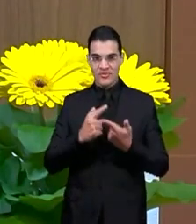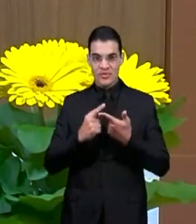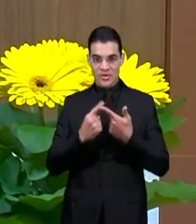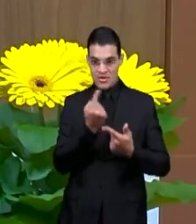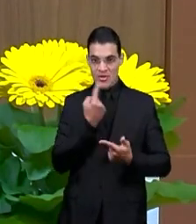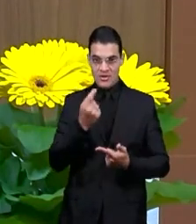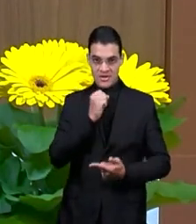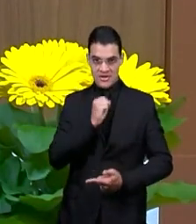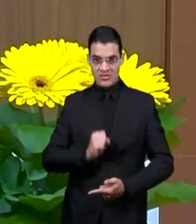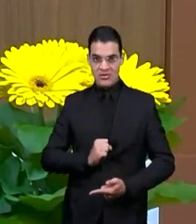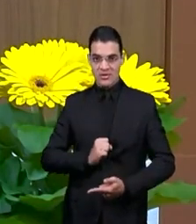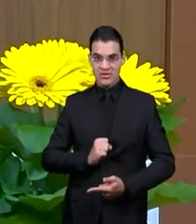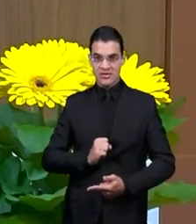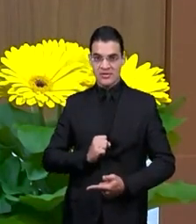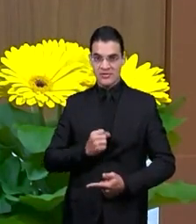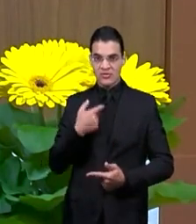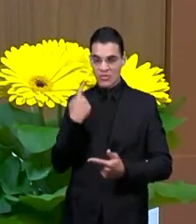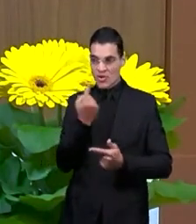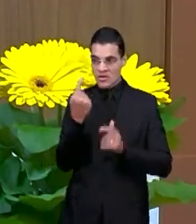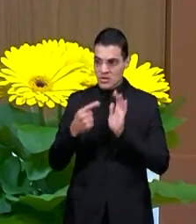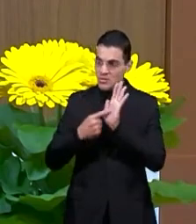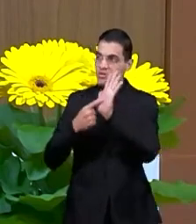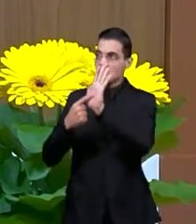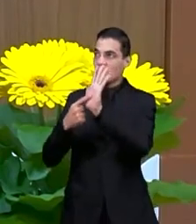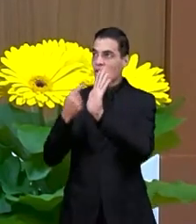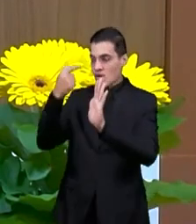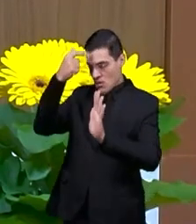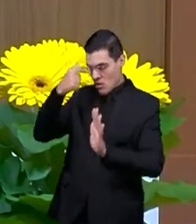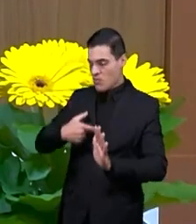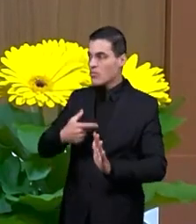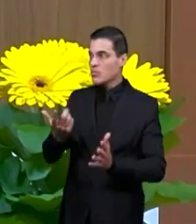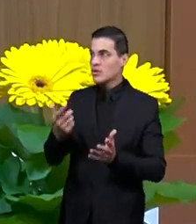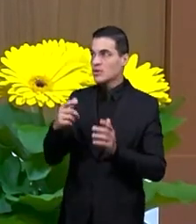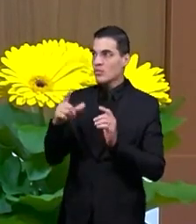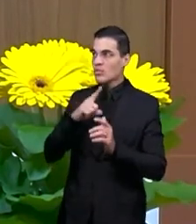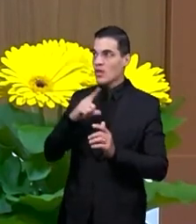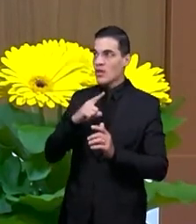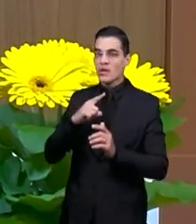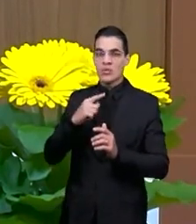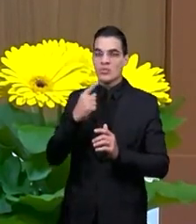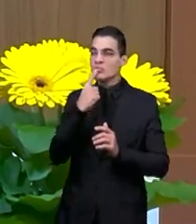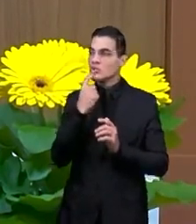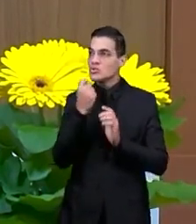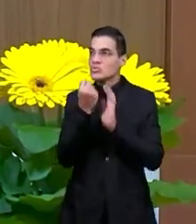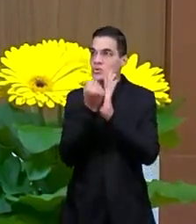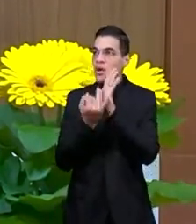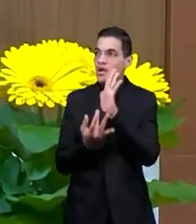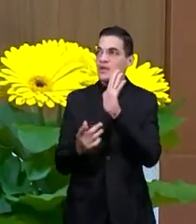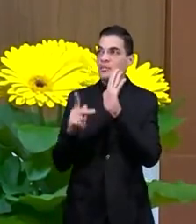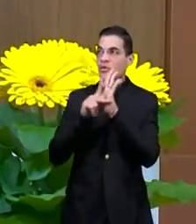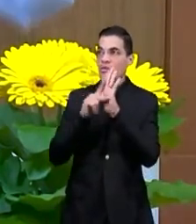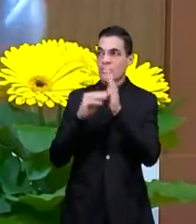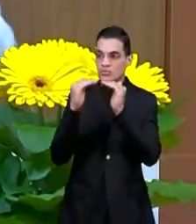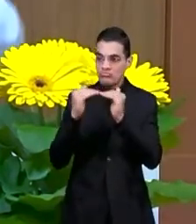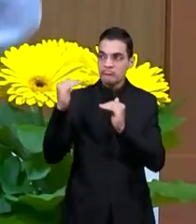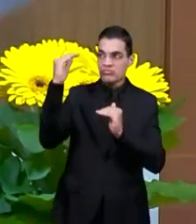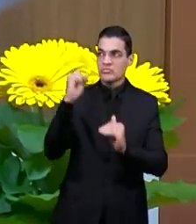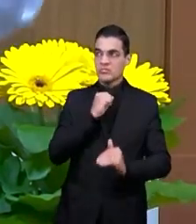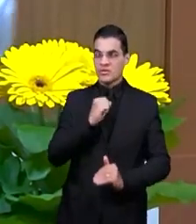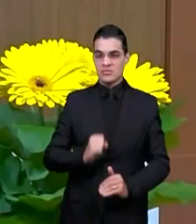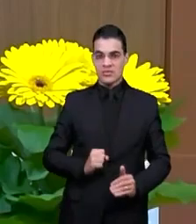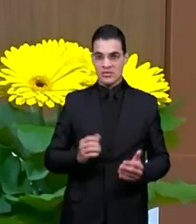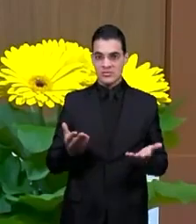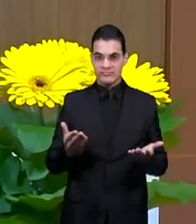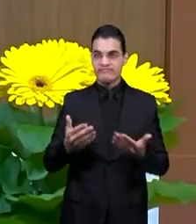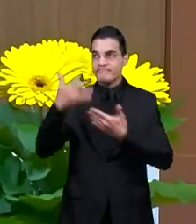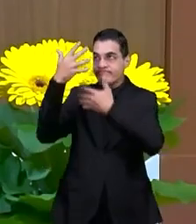are before the Almighty. And we want the blessing of the forgiveness and your presence in our lives.